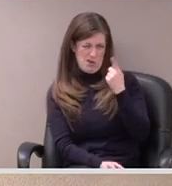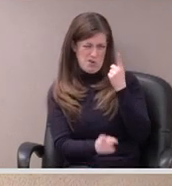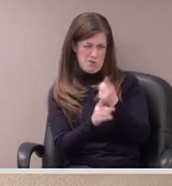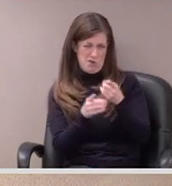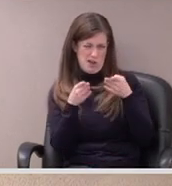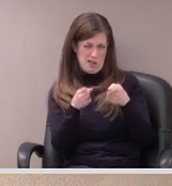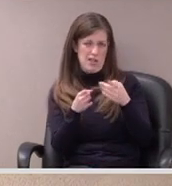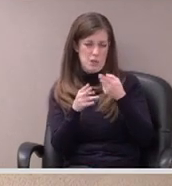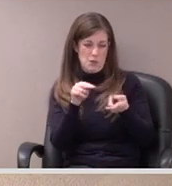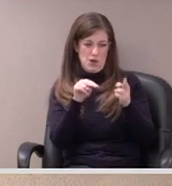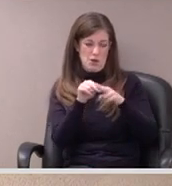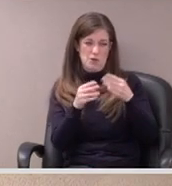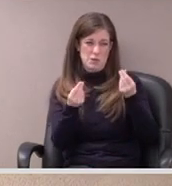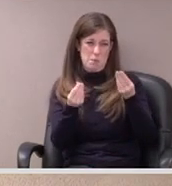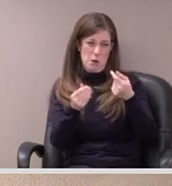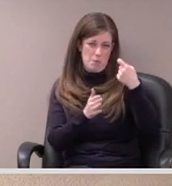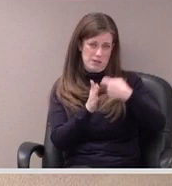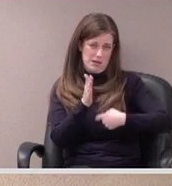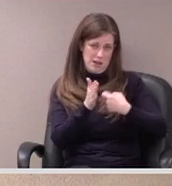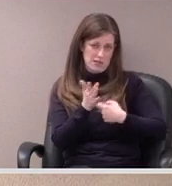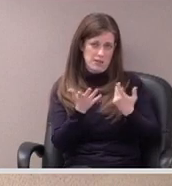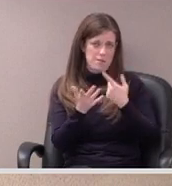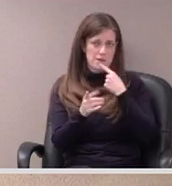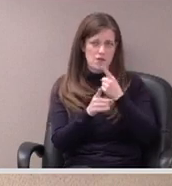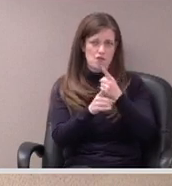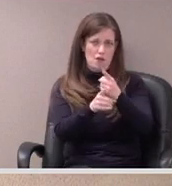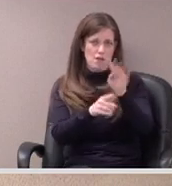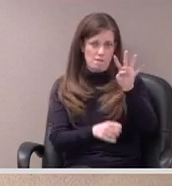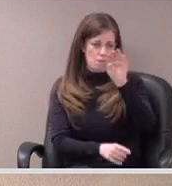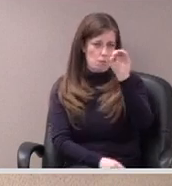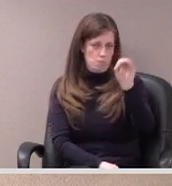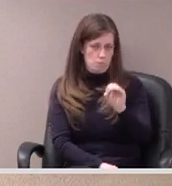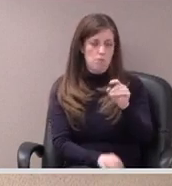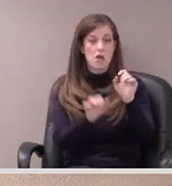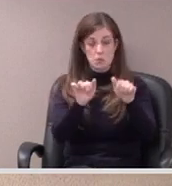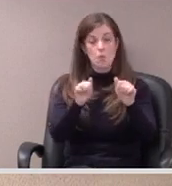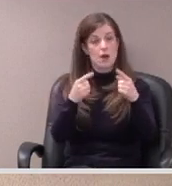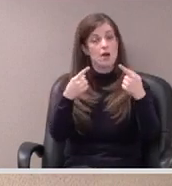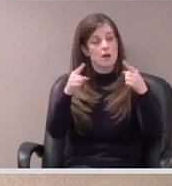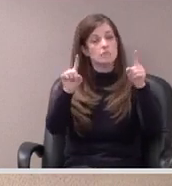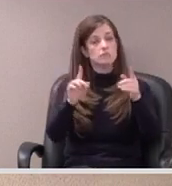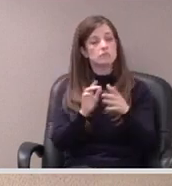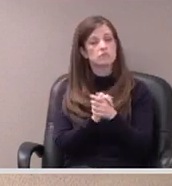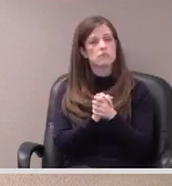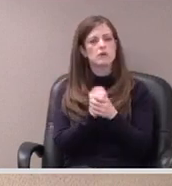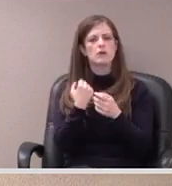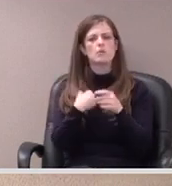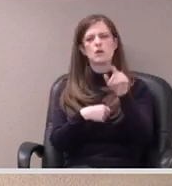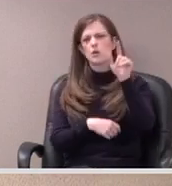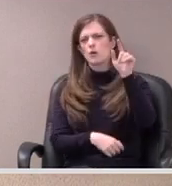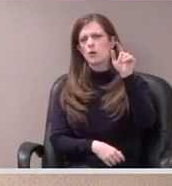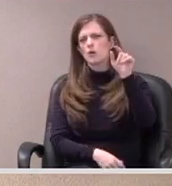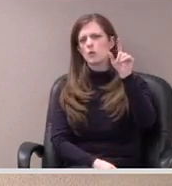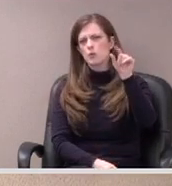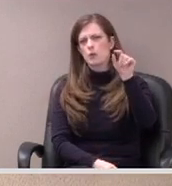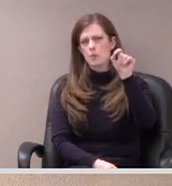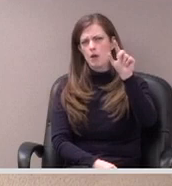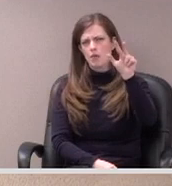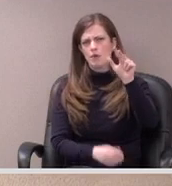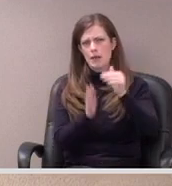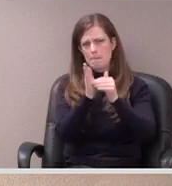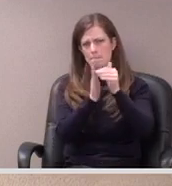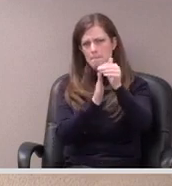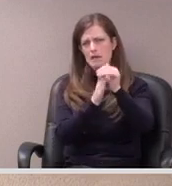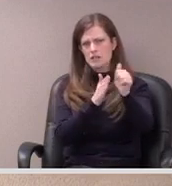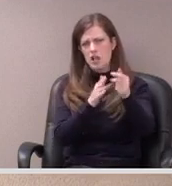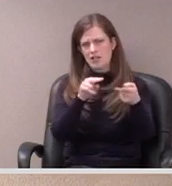we increase property taxes by the regular 4% that we were able to do so, mm-hmm. It's $20.3 million increase to our